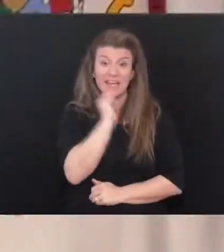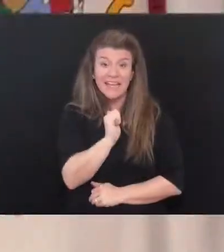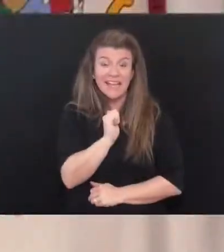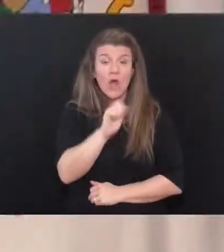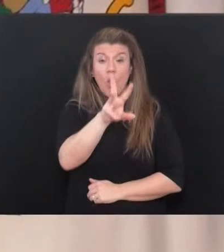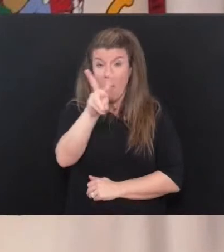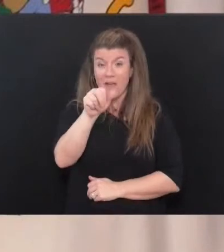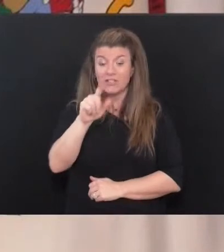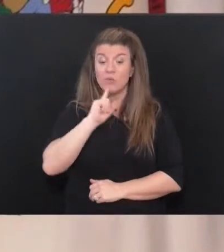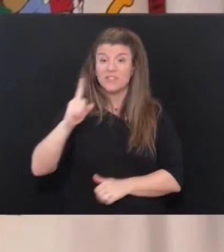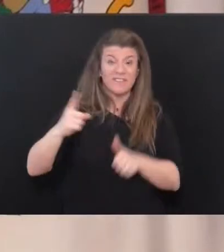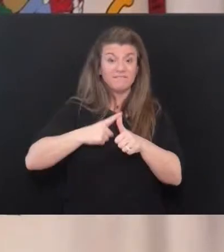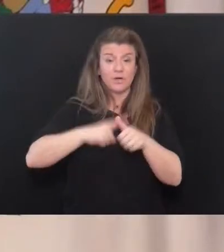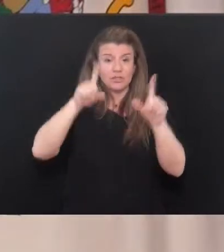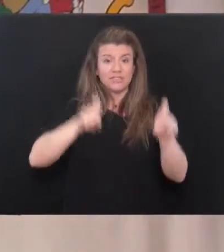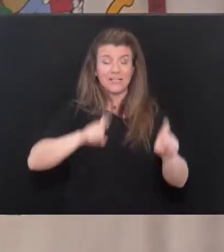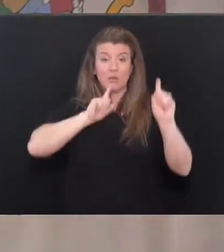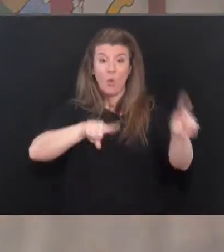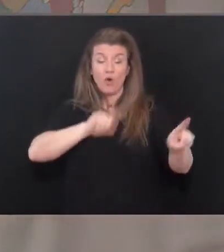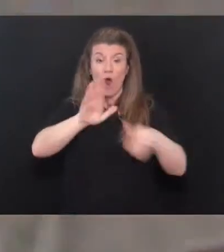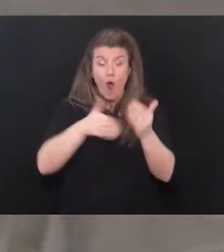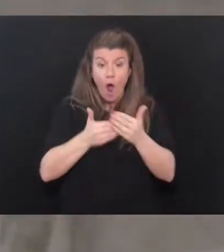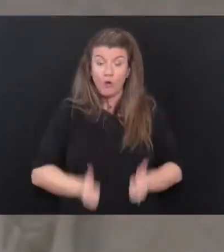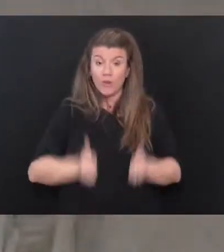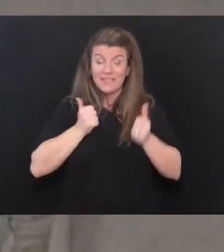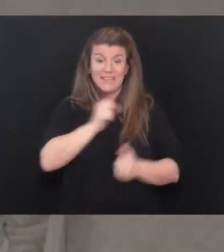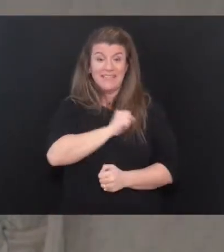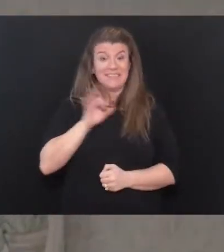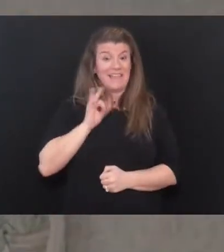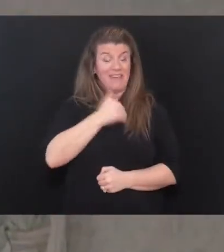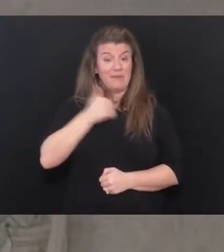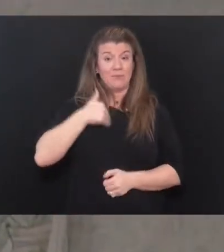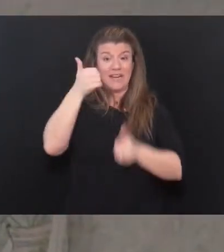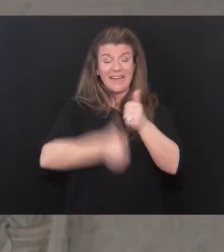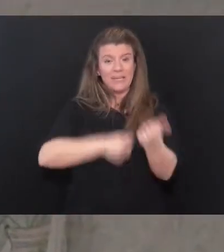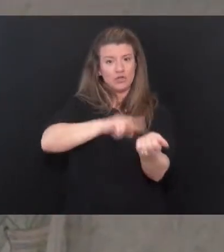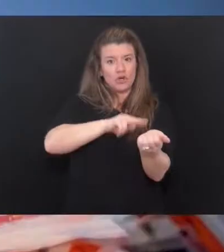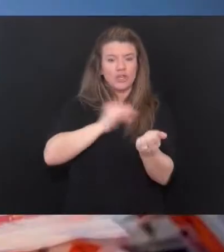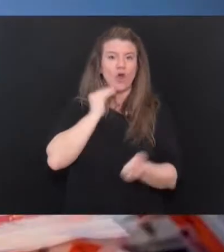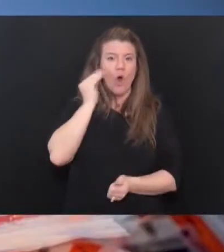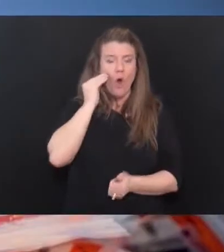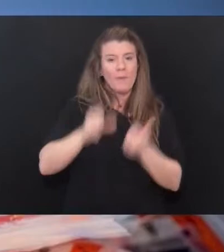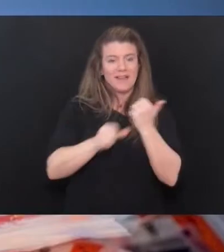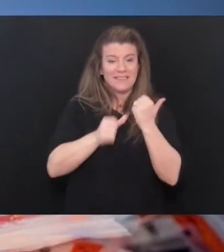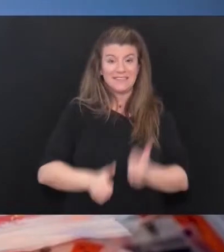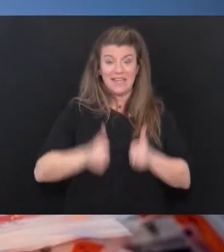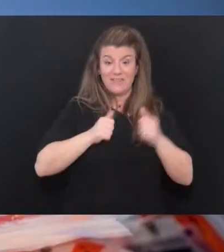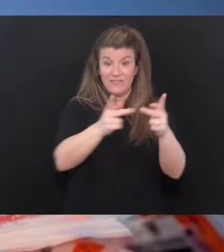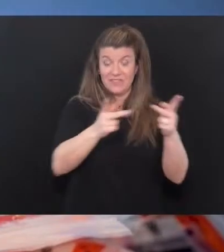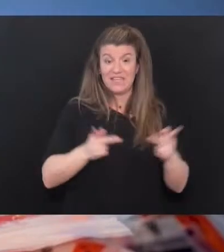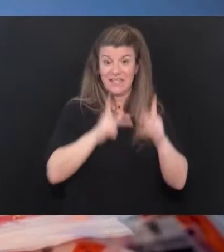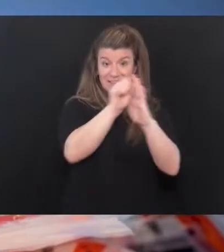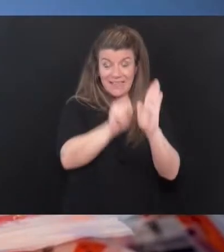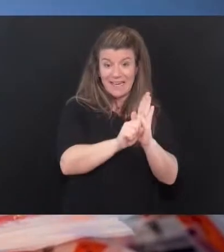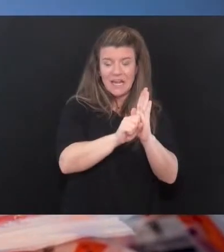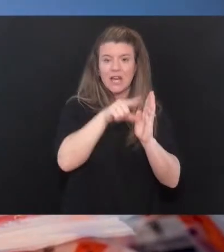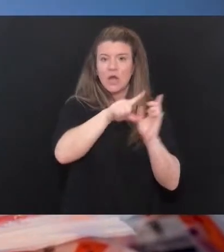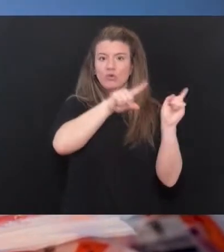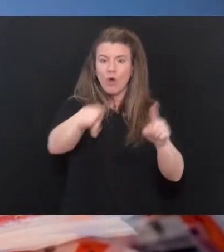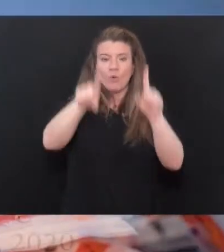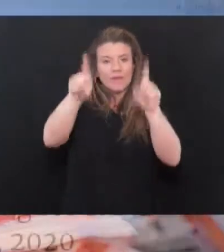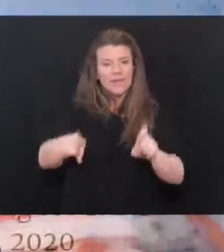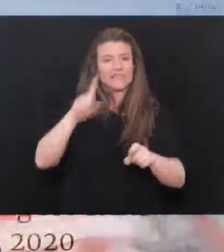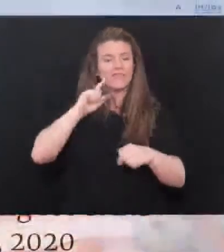West Virginia was the first state to order that all residents and staff members at every nursing home and assisted living facility in the state be tested